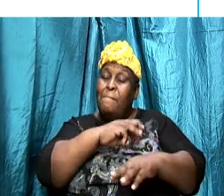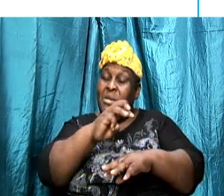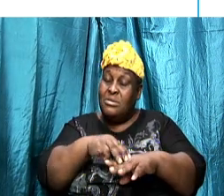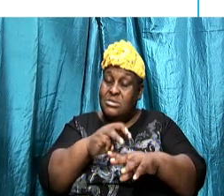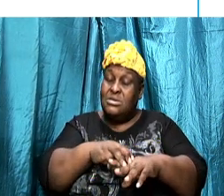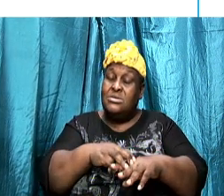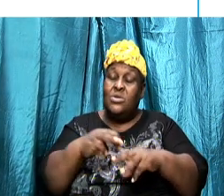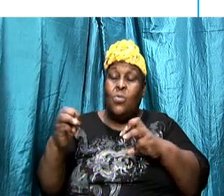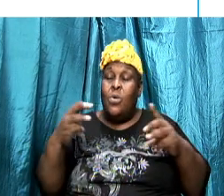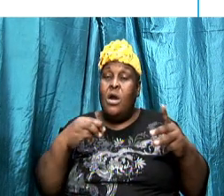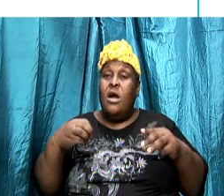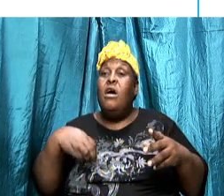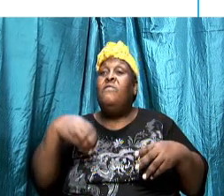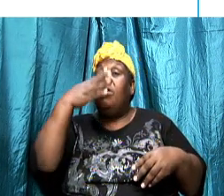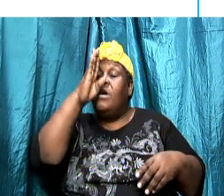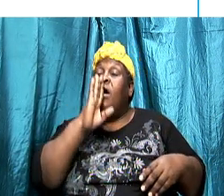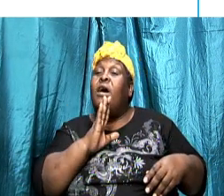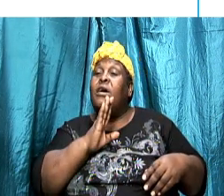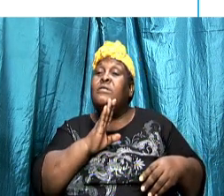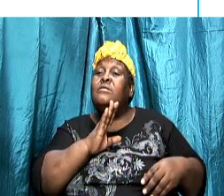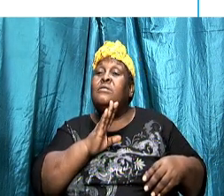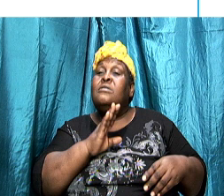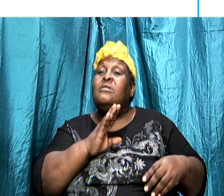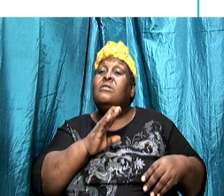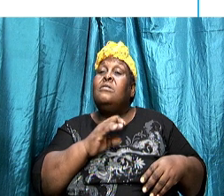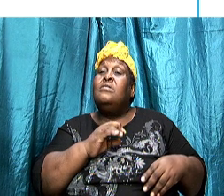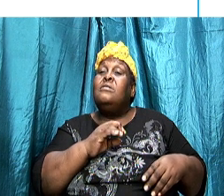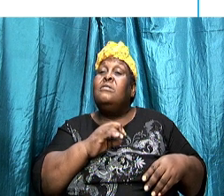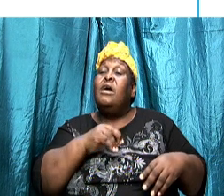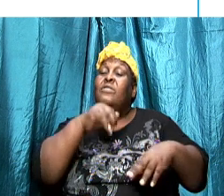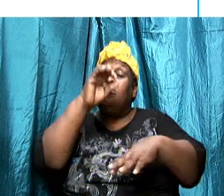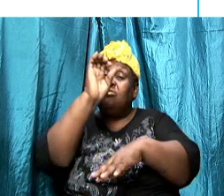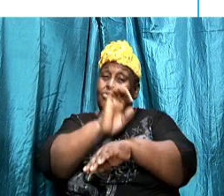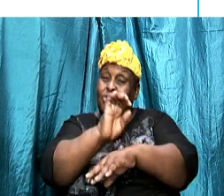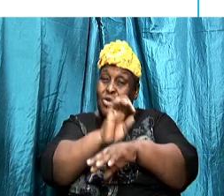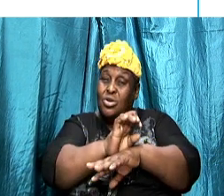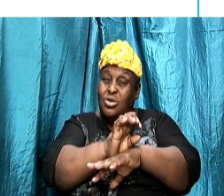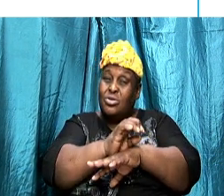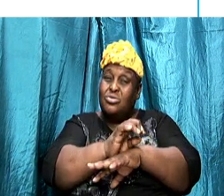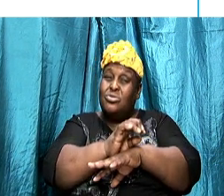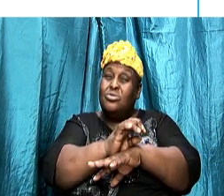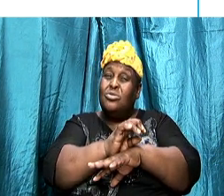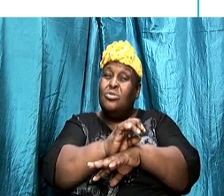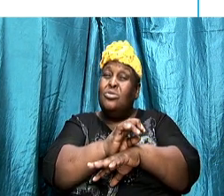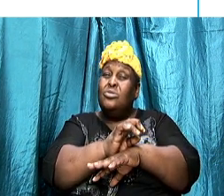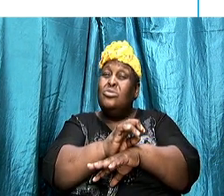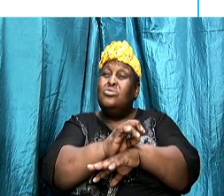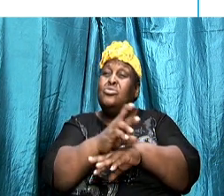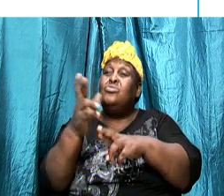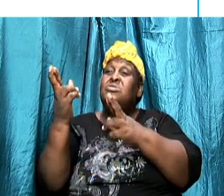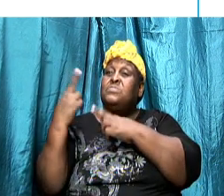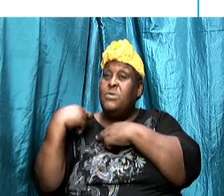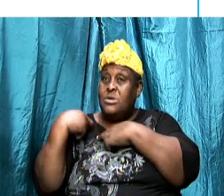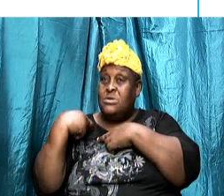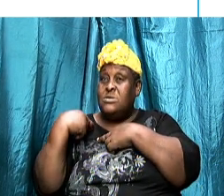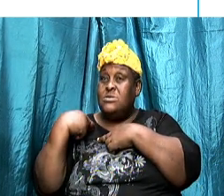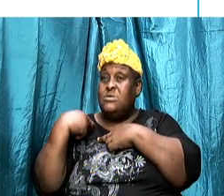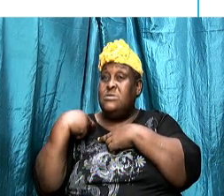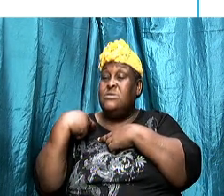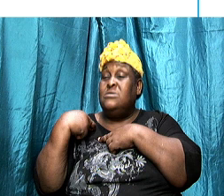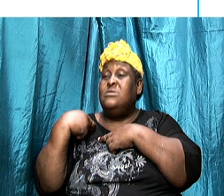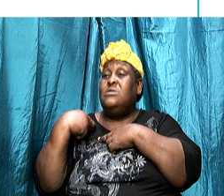and so in essence the church should really handle his expenses.